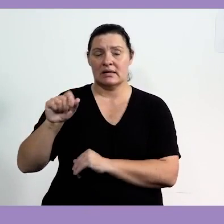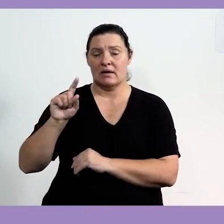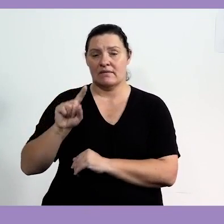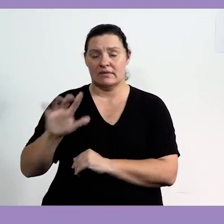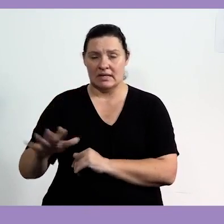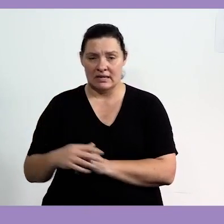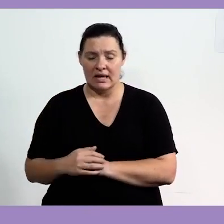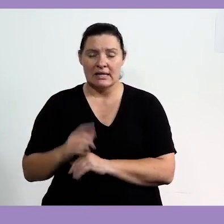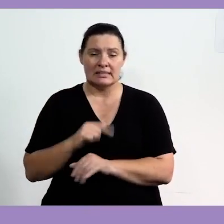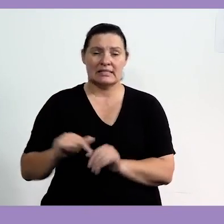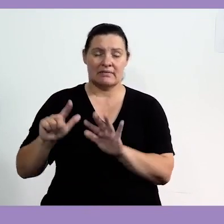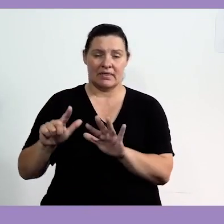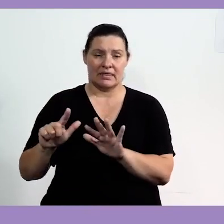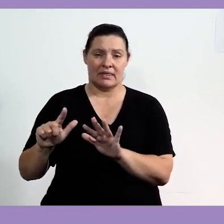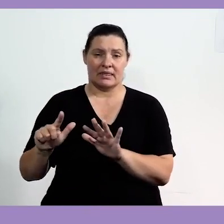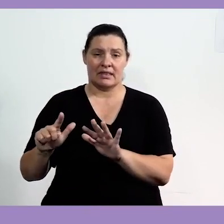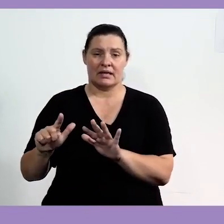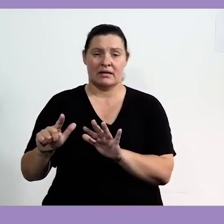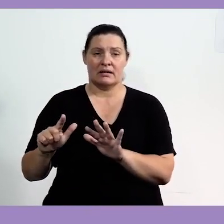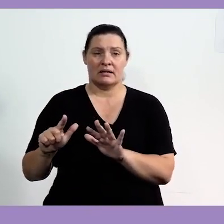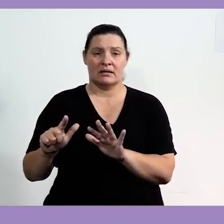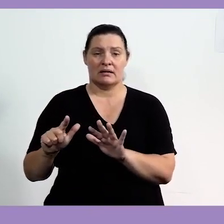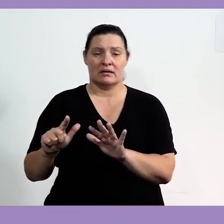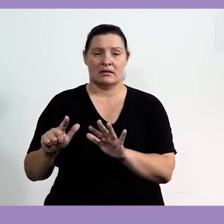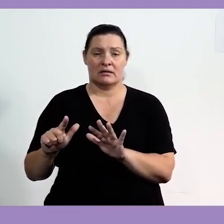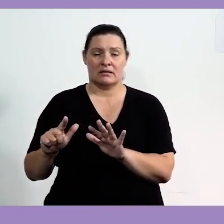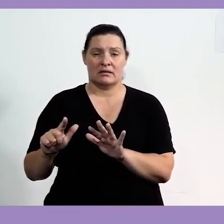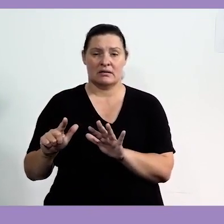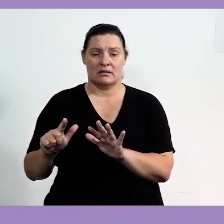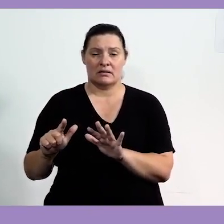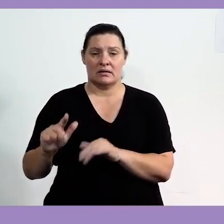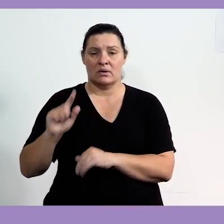sixth is 15. And the seventh term is